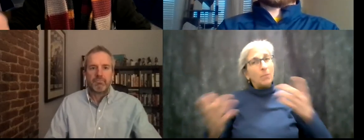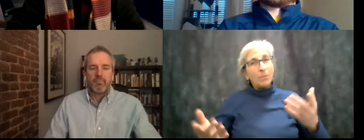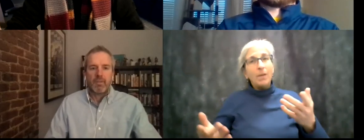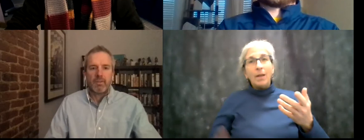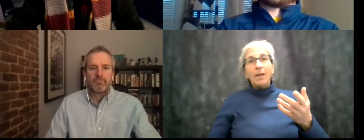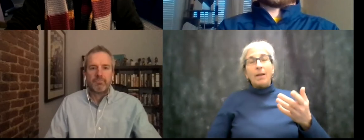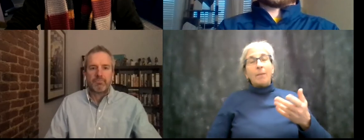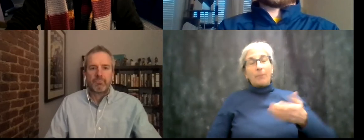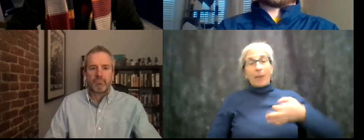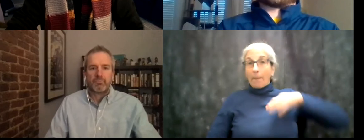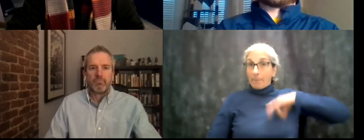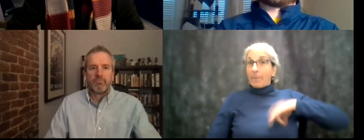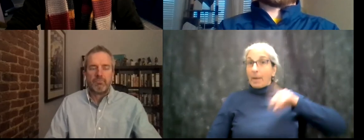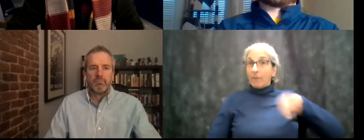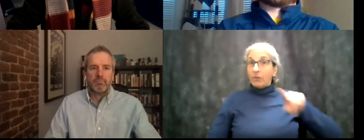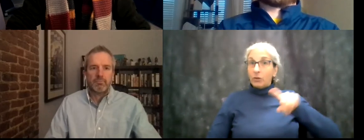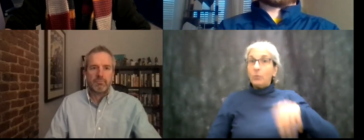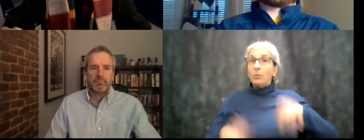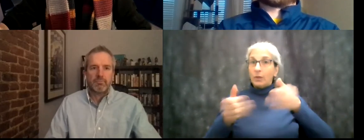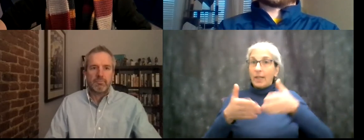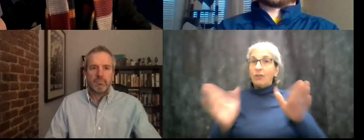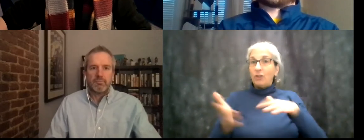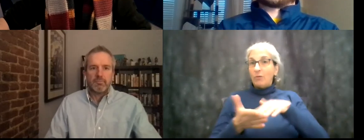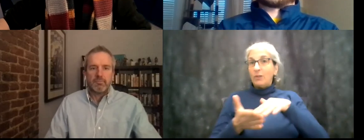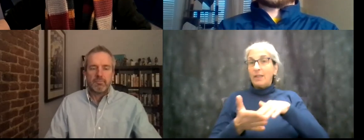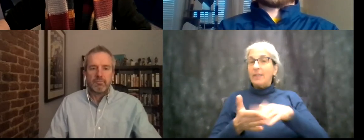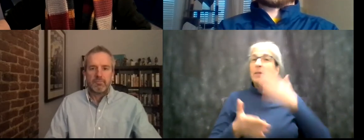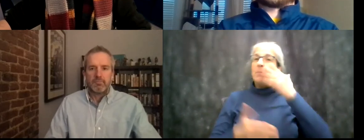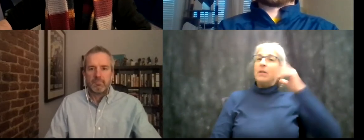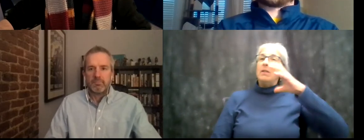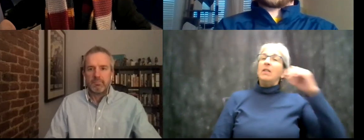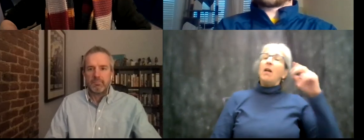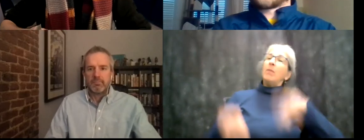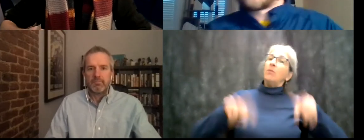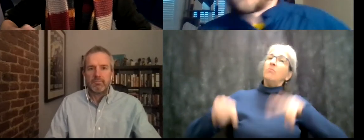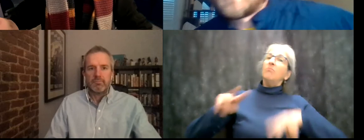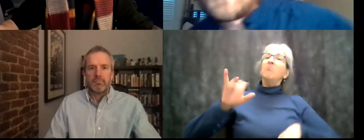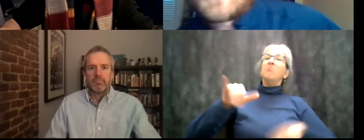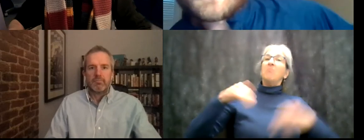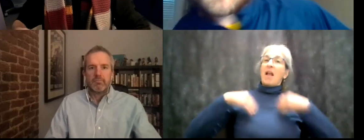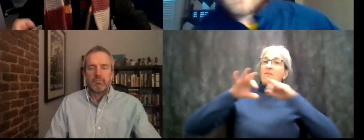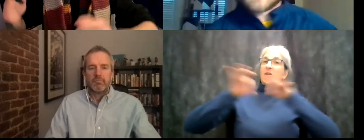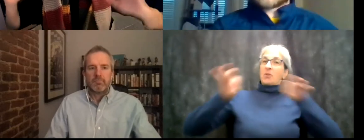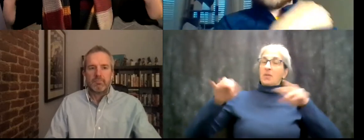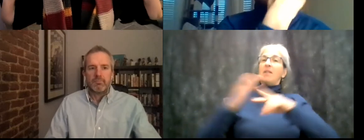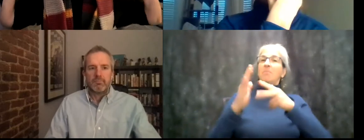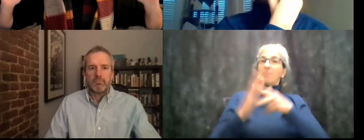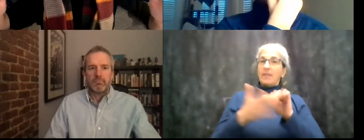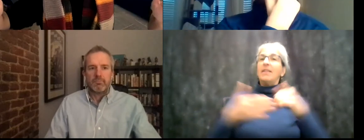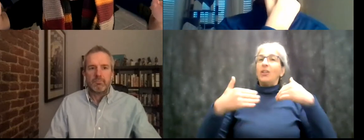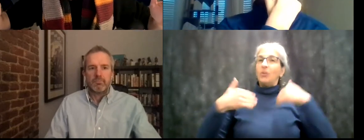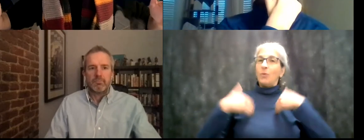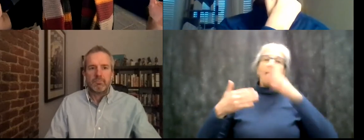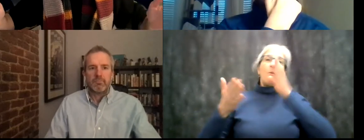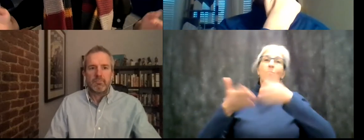an employer standpoint is they know you have this broad base of knowledge. Again, sure. Just like if you had said, came in and like, I only